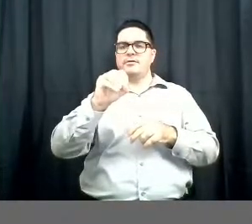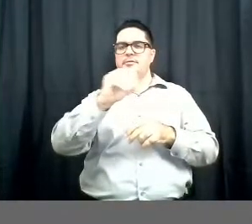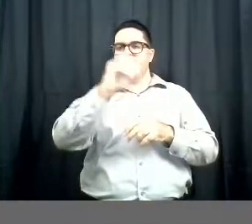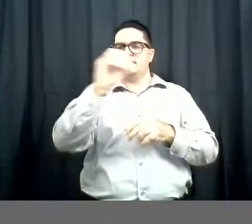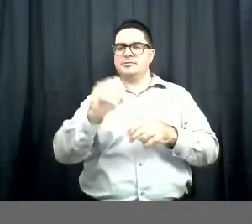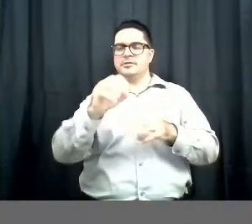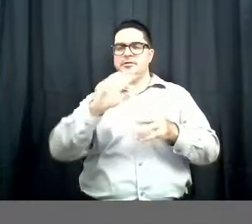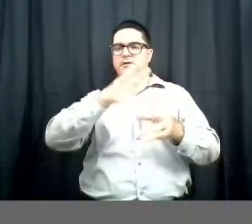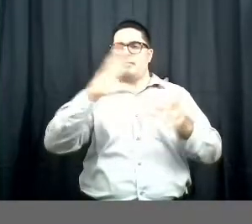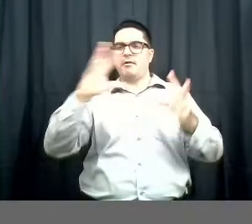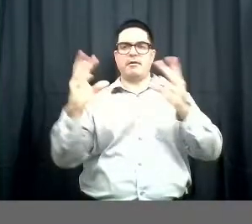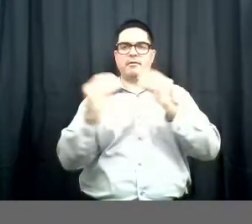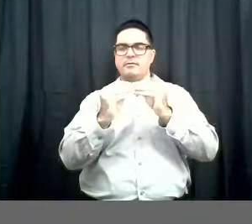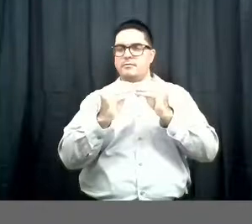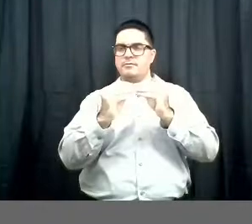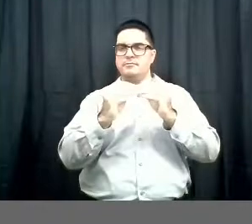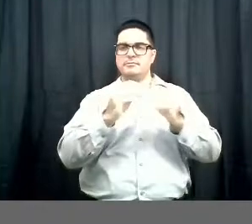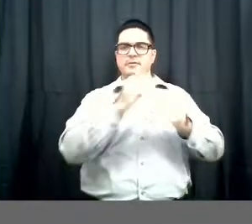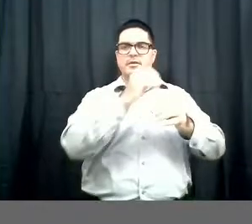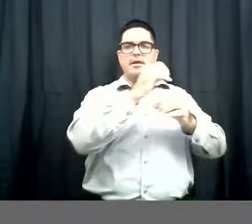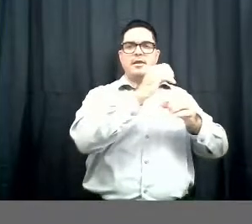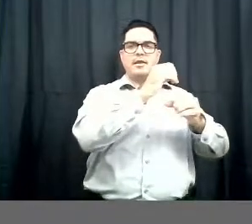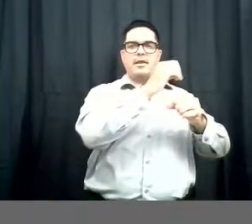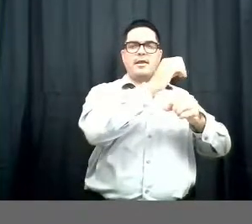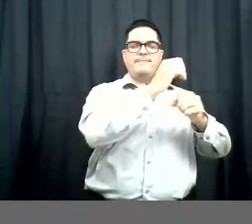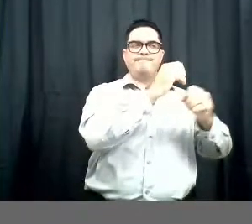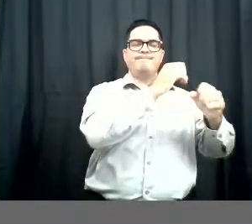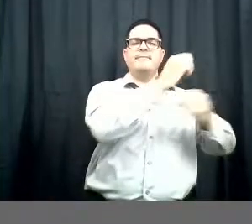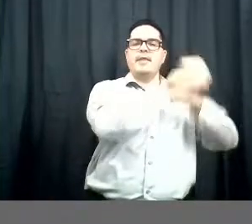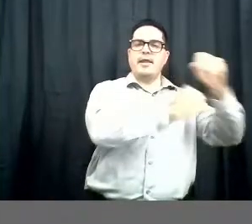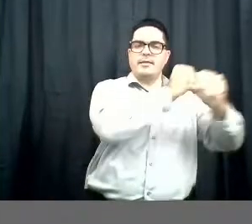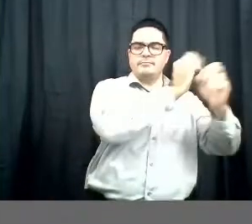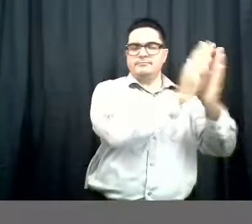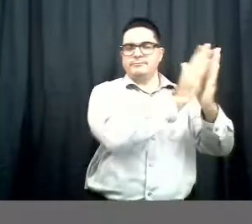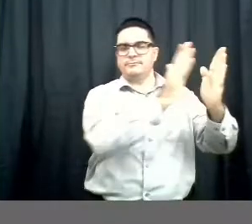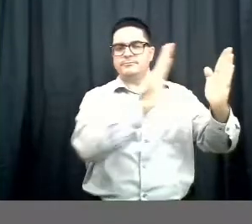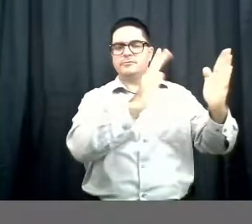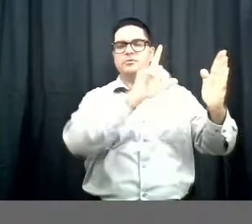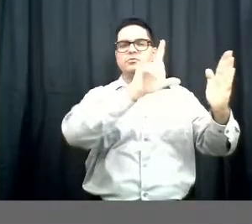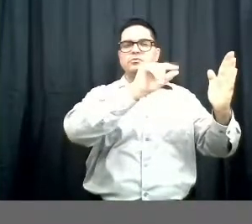end of 23, fiscal year 17 and 23. Got it.